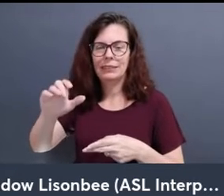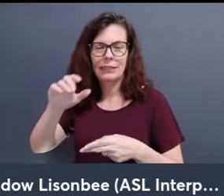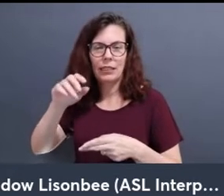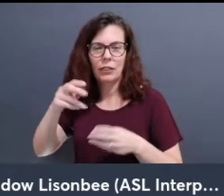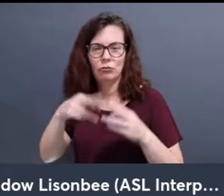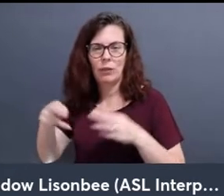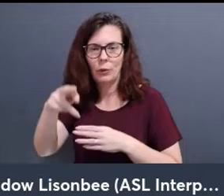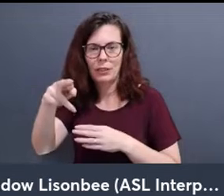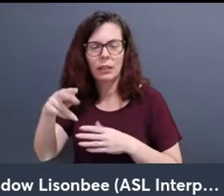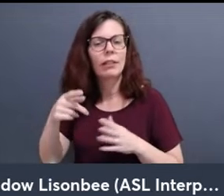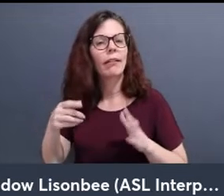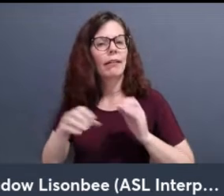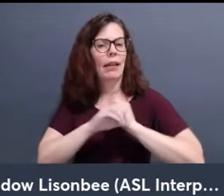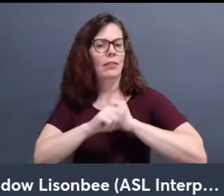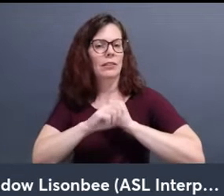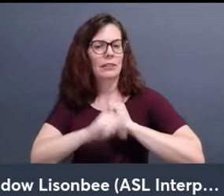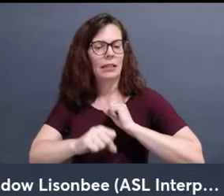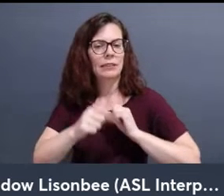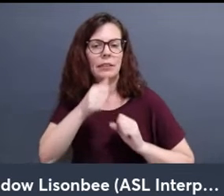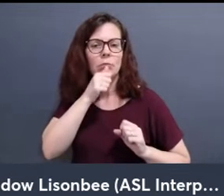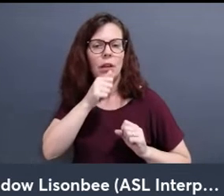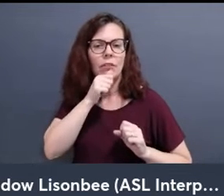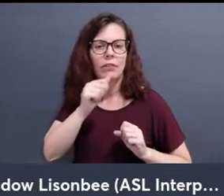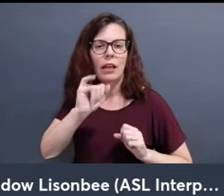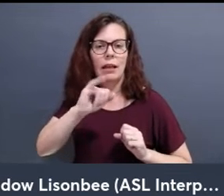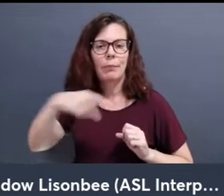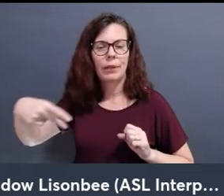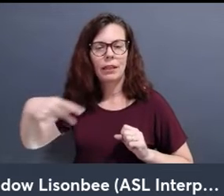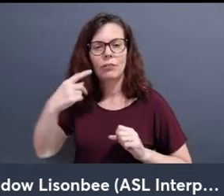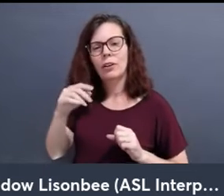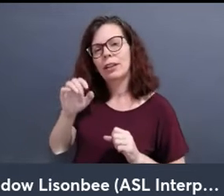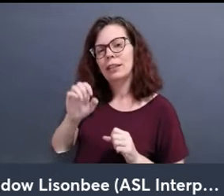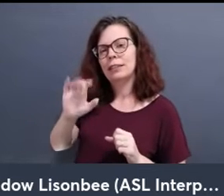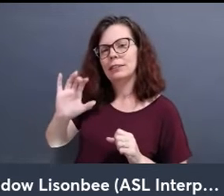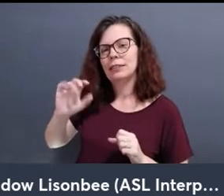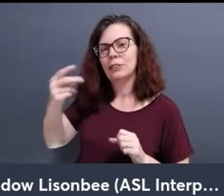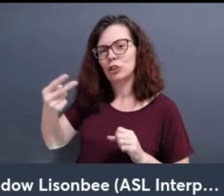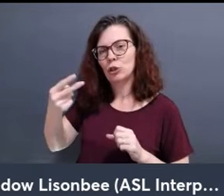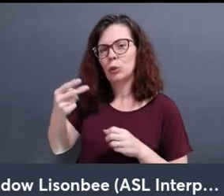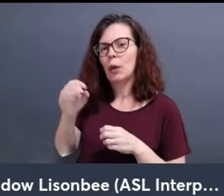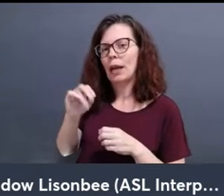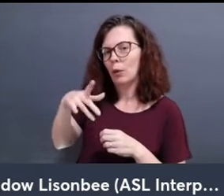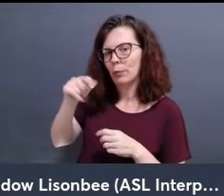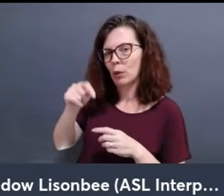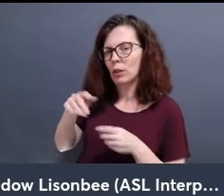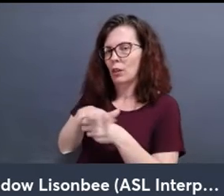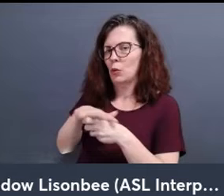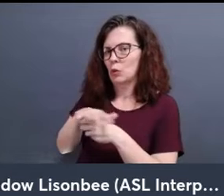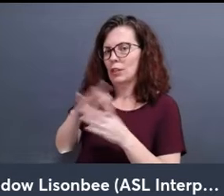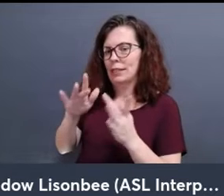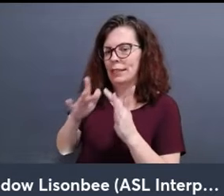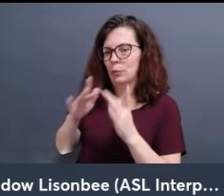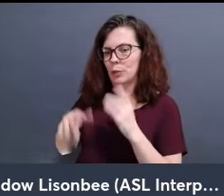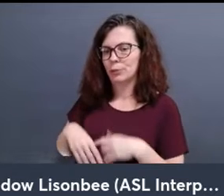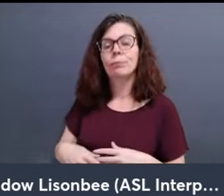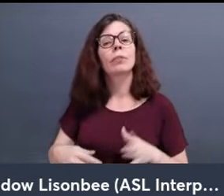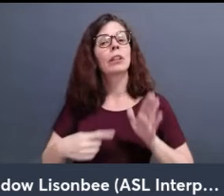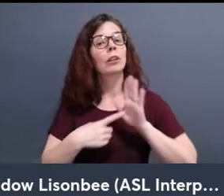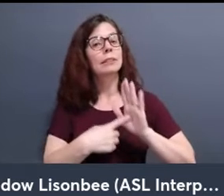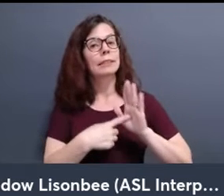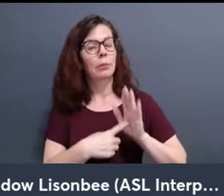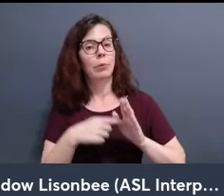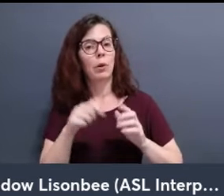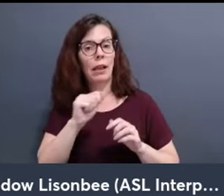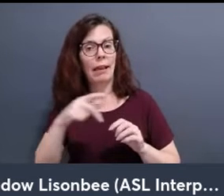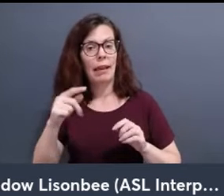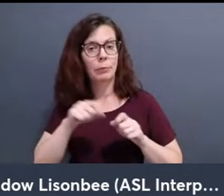IPs of the EC2 instances on the Outpost over the local network. And so I have this sample app deployment here. And if